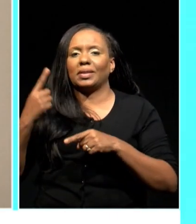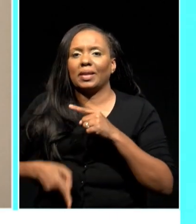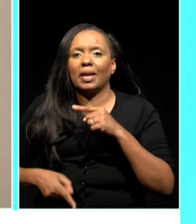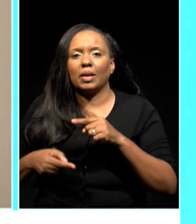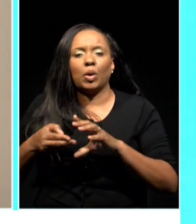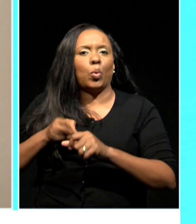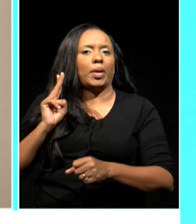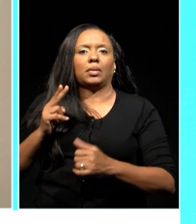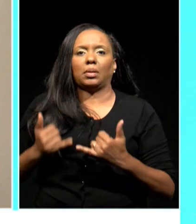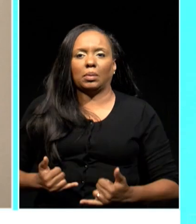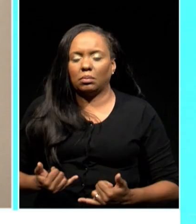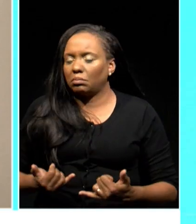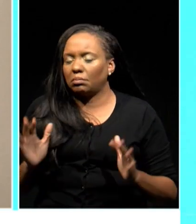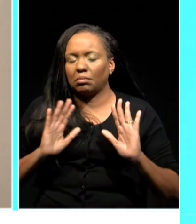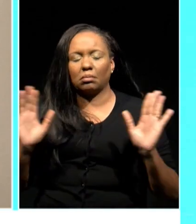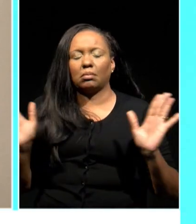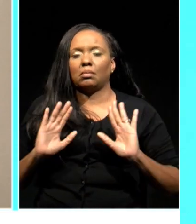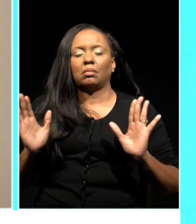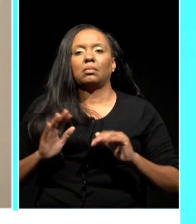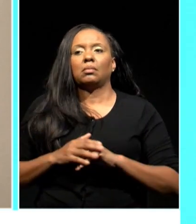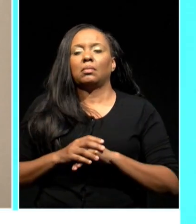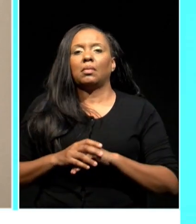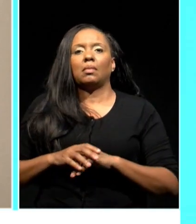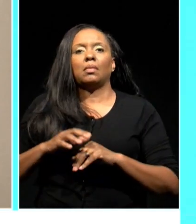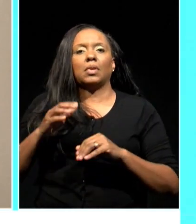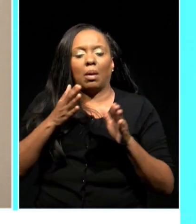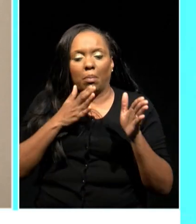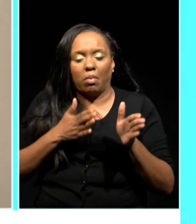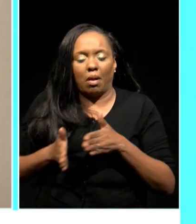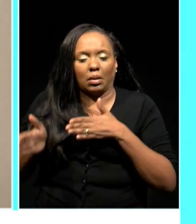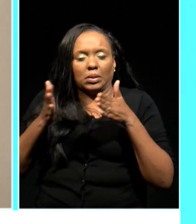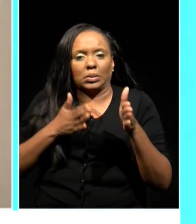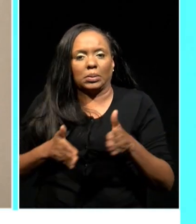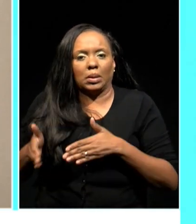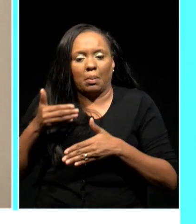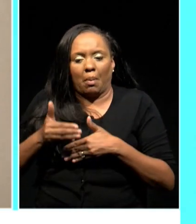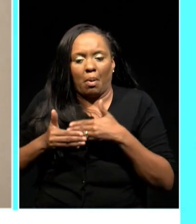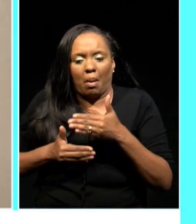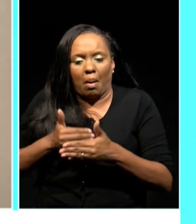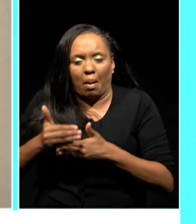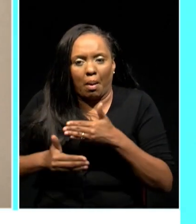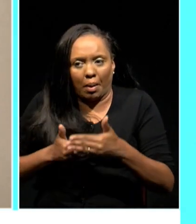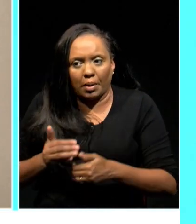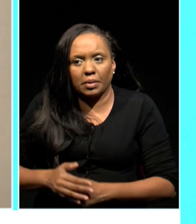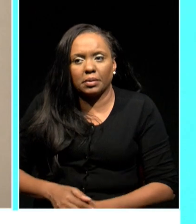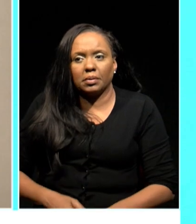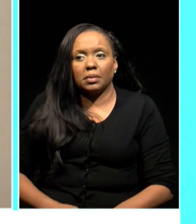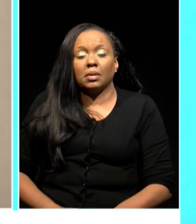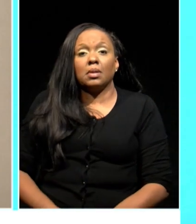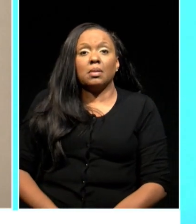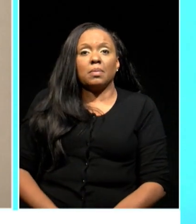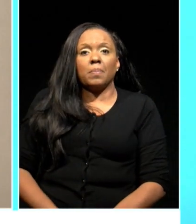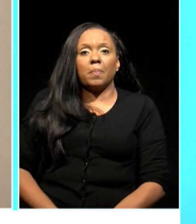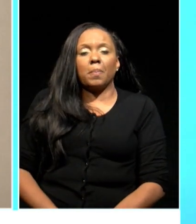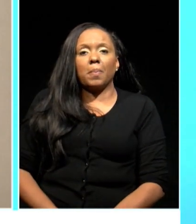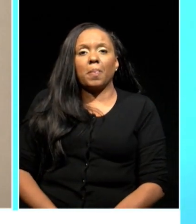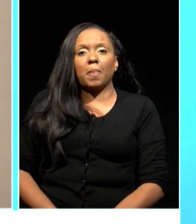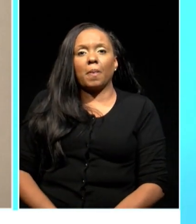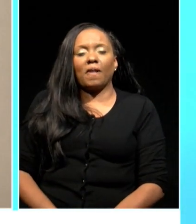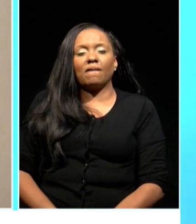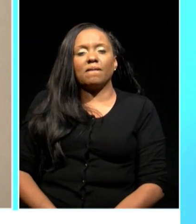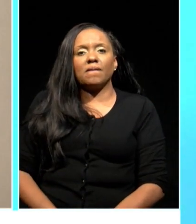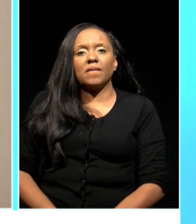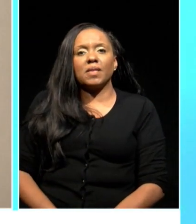to put things in place to ensure there's a step and a process to follow. Now, directly to your question, regarding